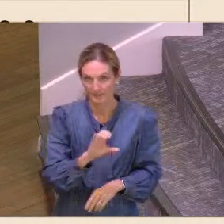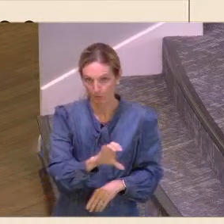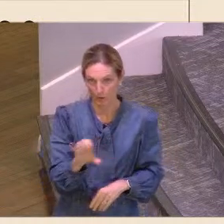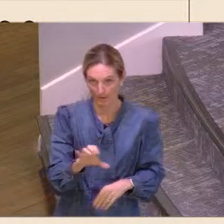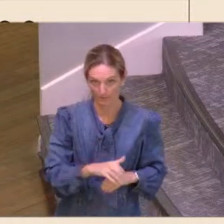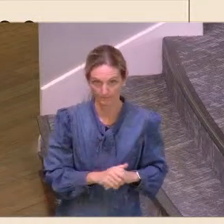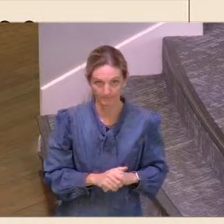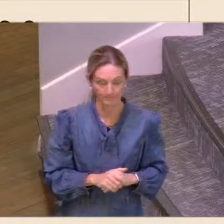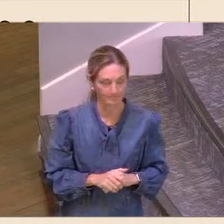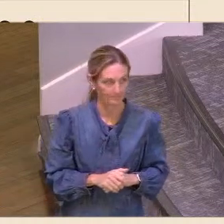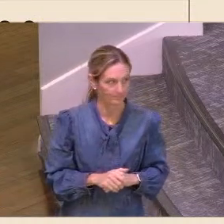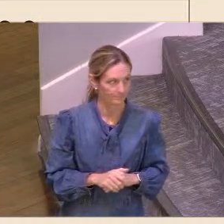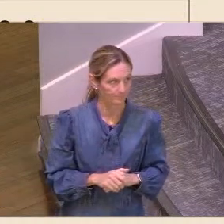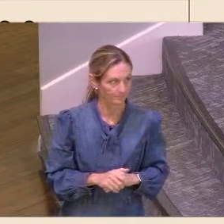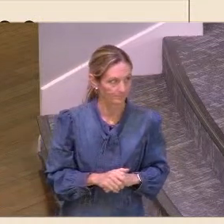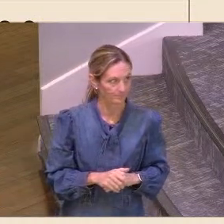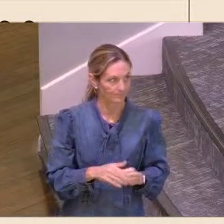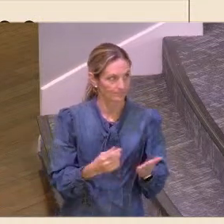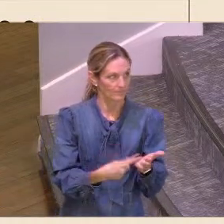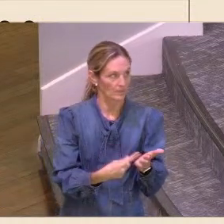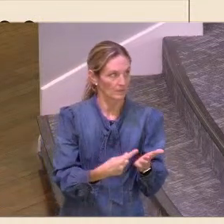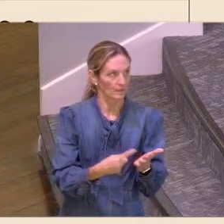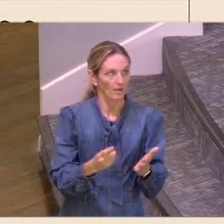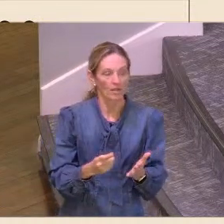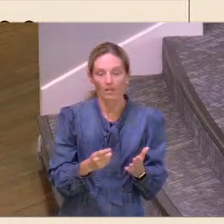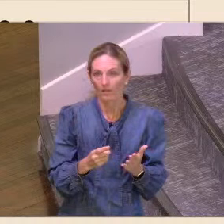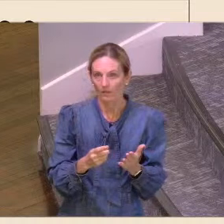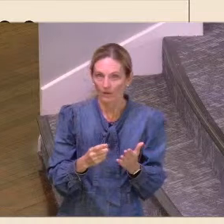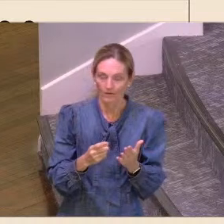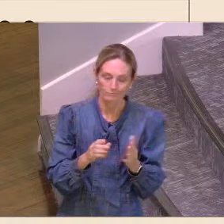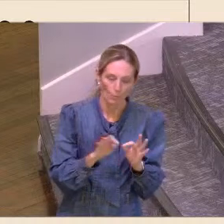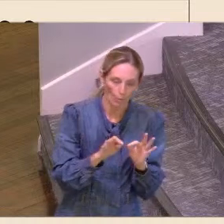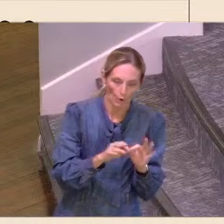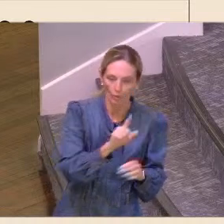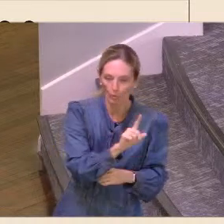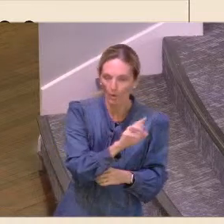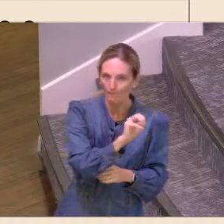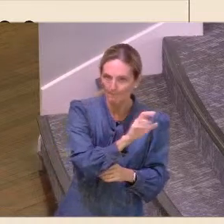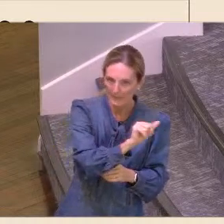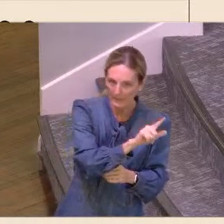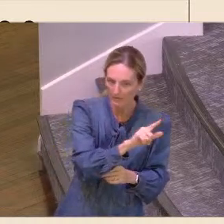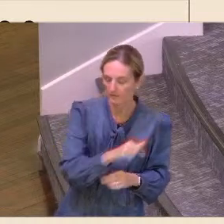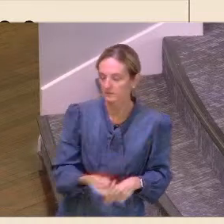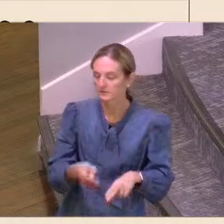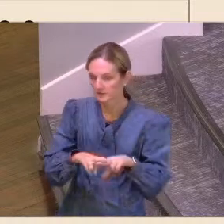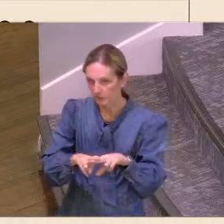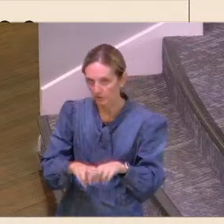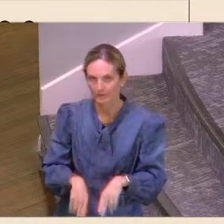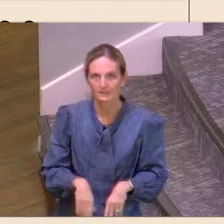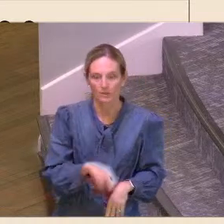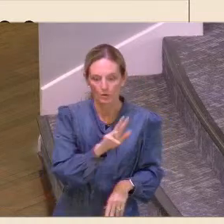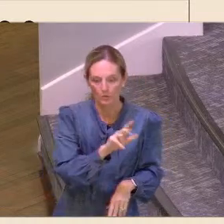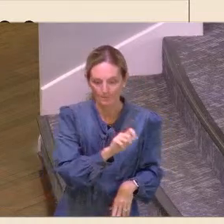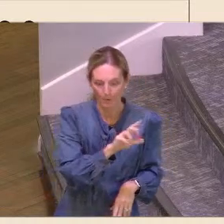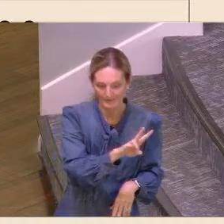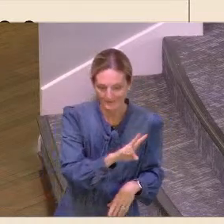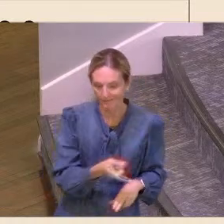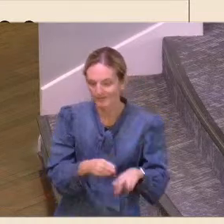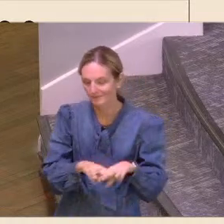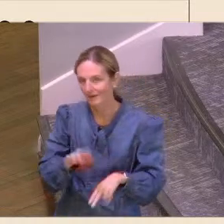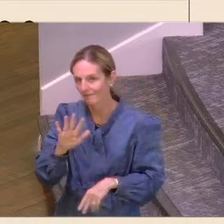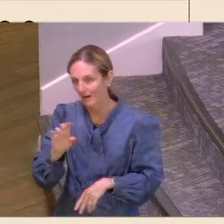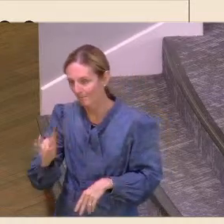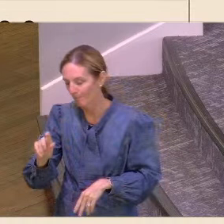We talked about the value of 1 mil increasing from 3.7 to 5.8. The additional